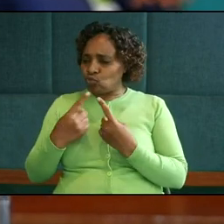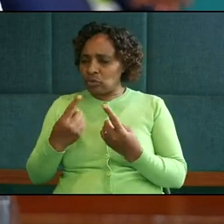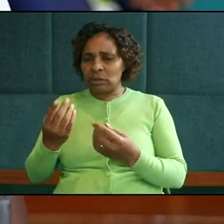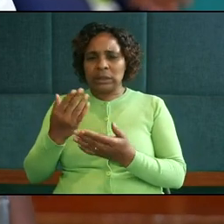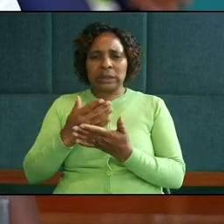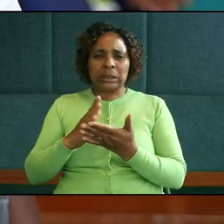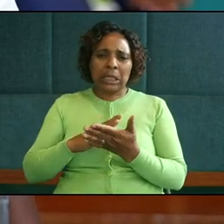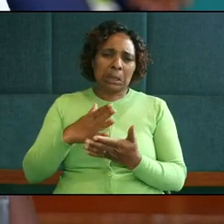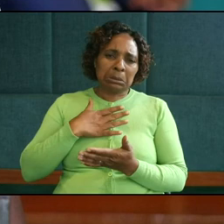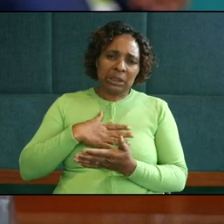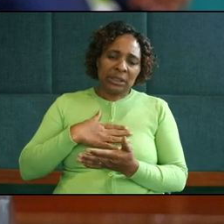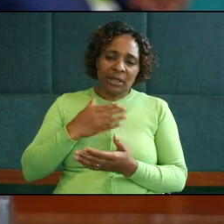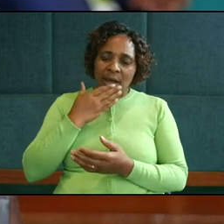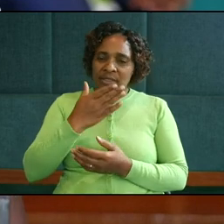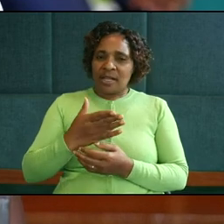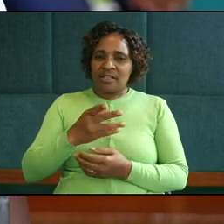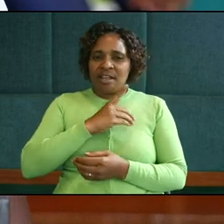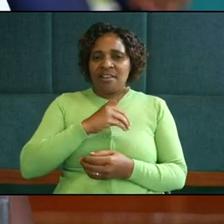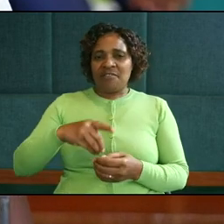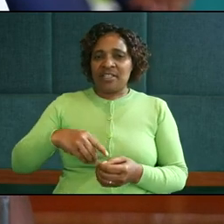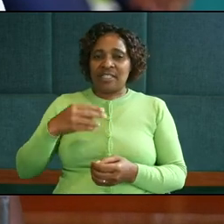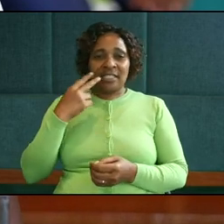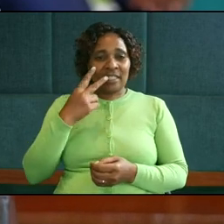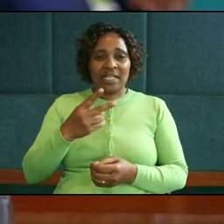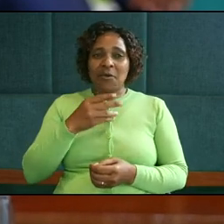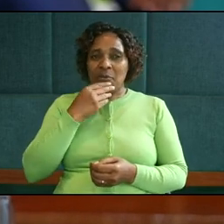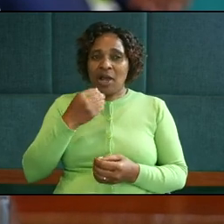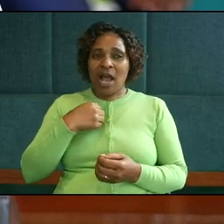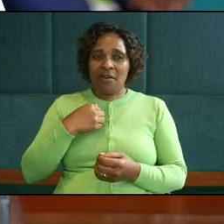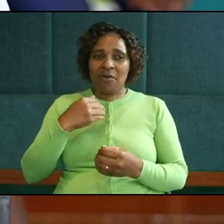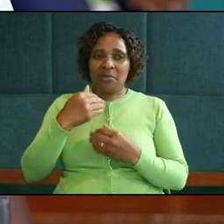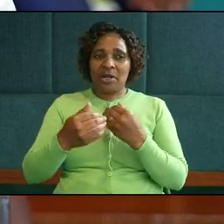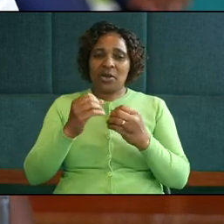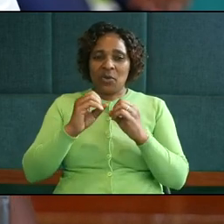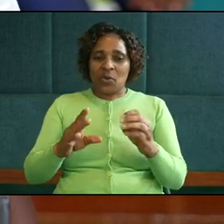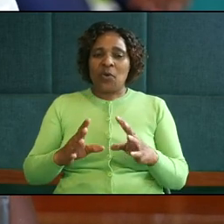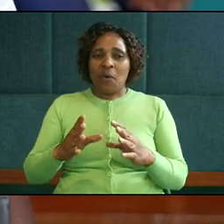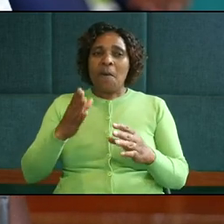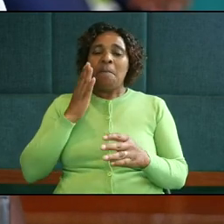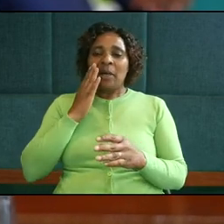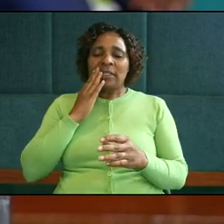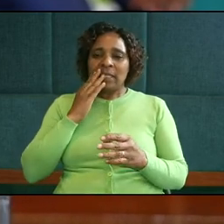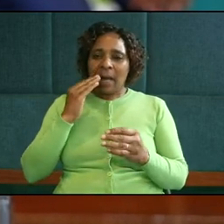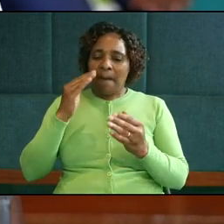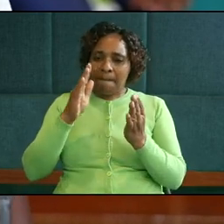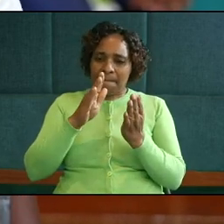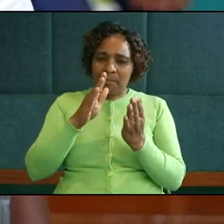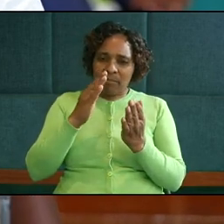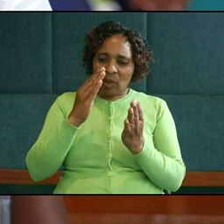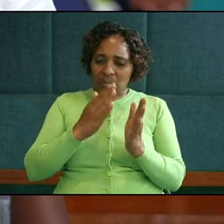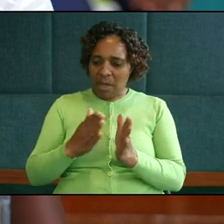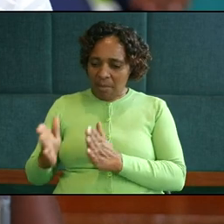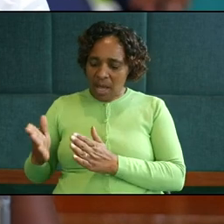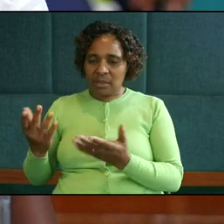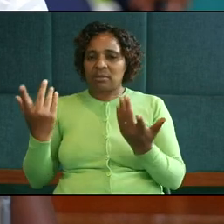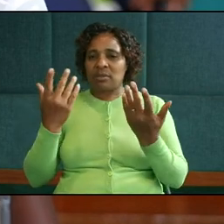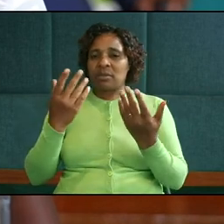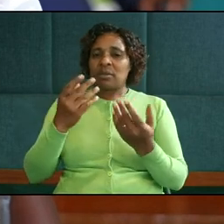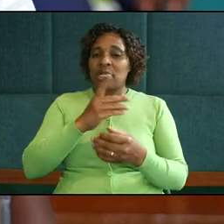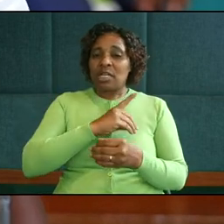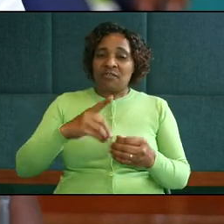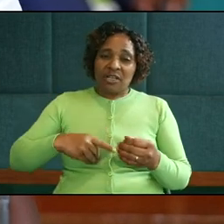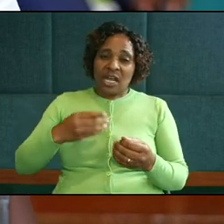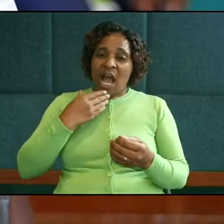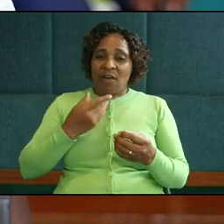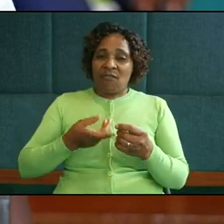asked. David saw the boy didn't have any bread. His mother hadn't packed breakfast for him, so David tore a piece off the